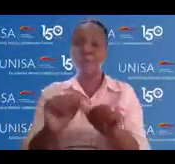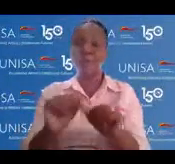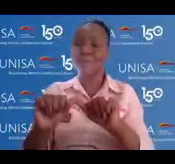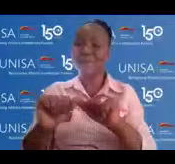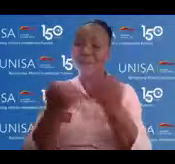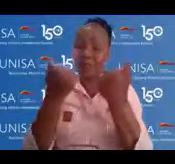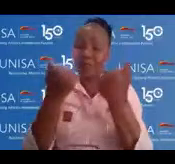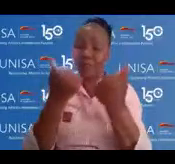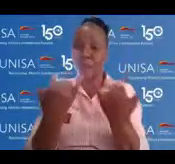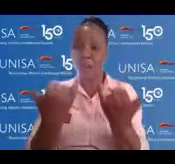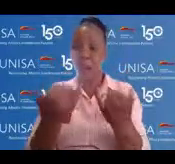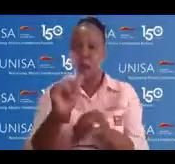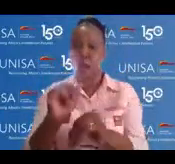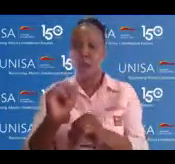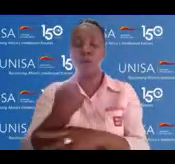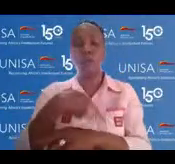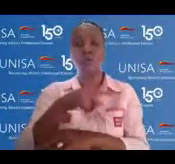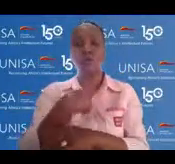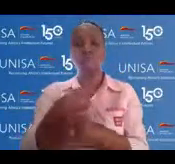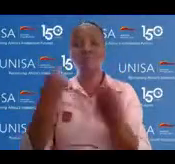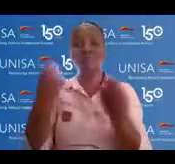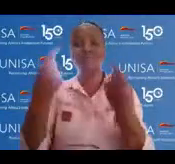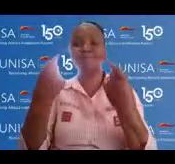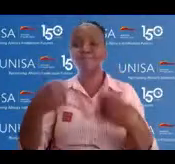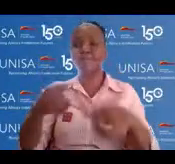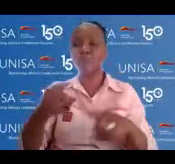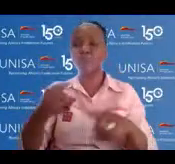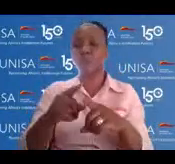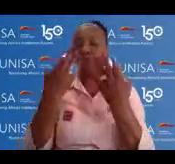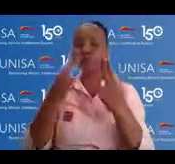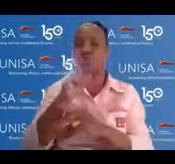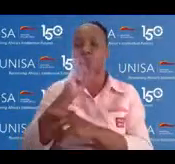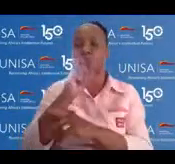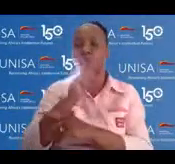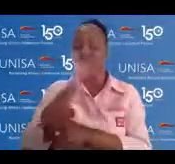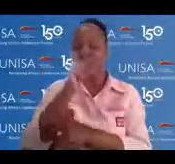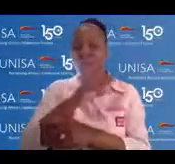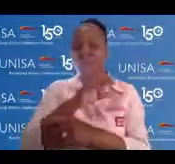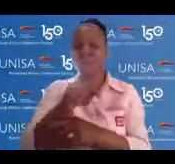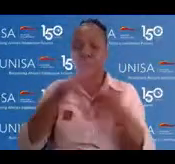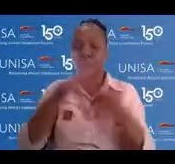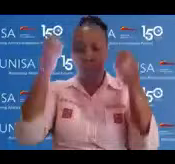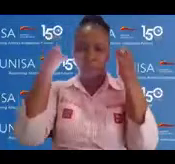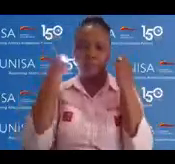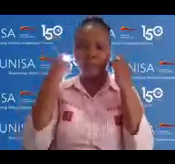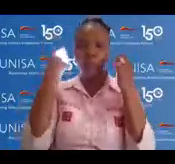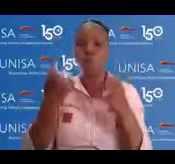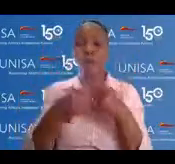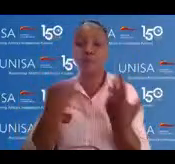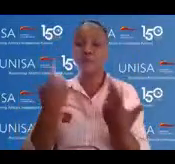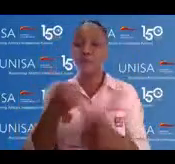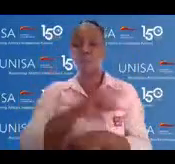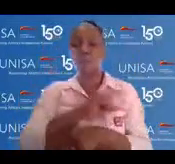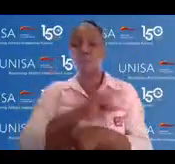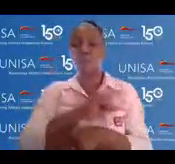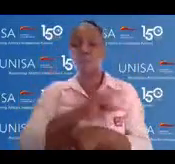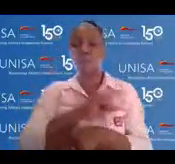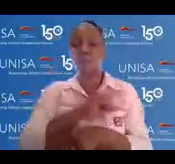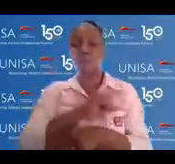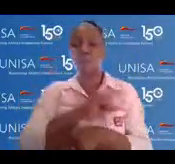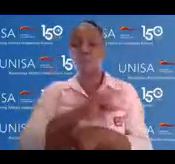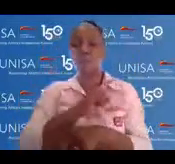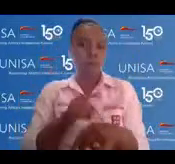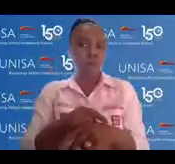are not allowing students to use microphones from headsets, because in any case, you might be listening to someone who's giving you answers